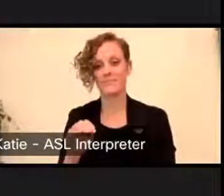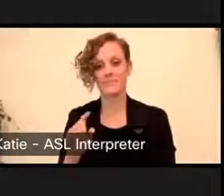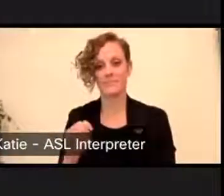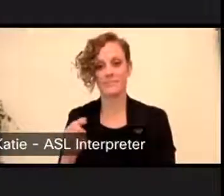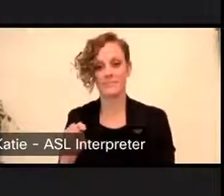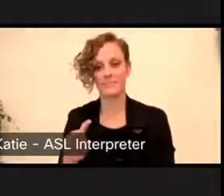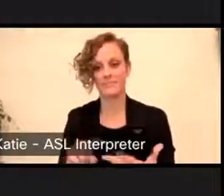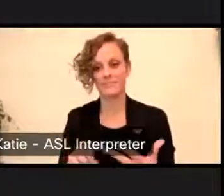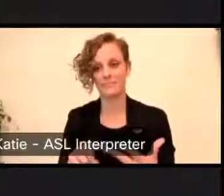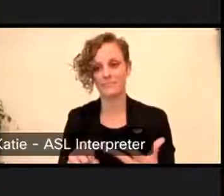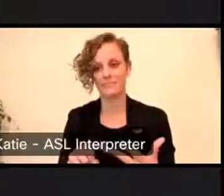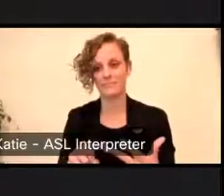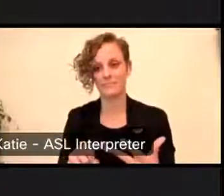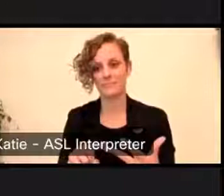Friday.